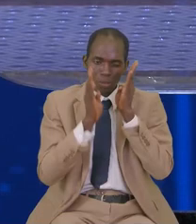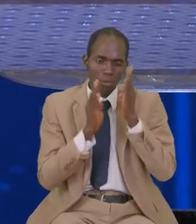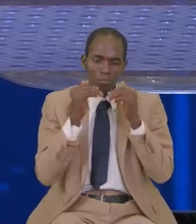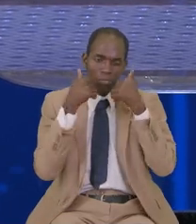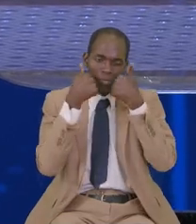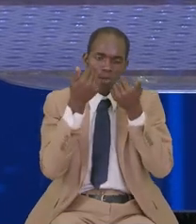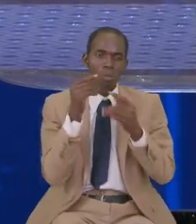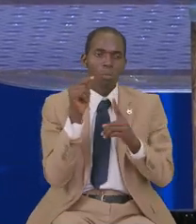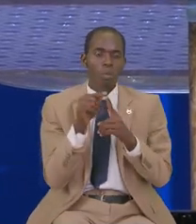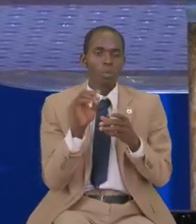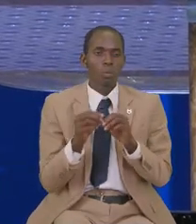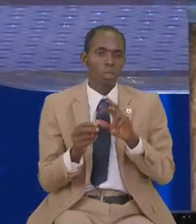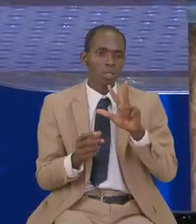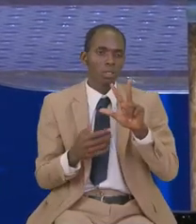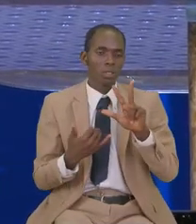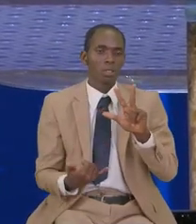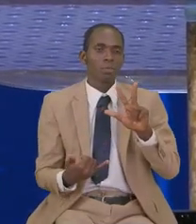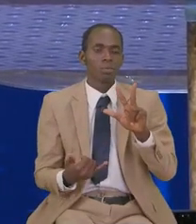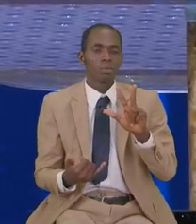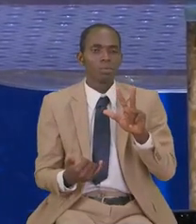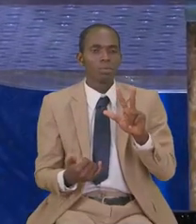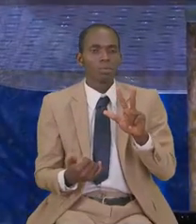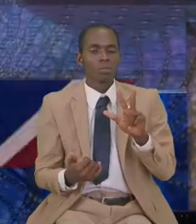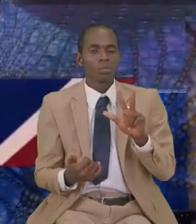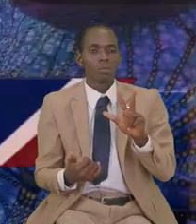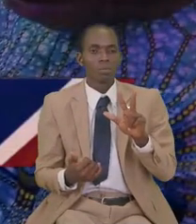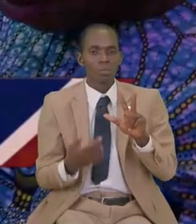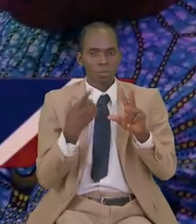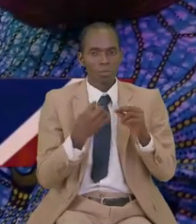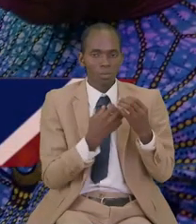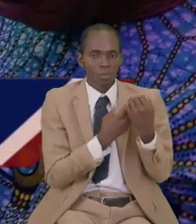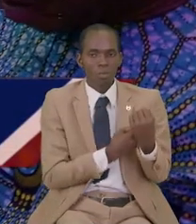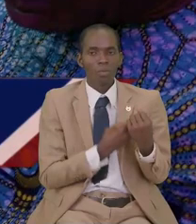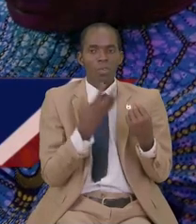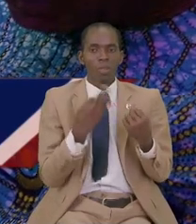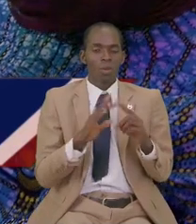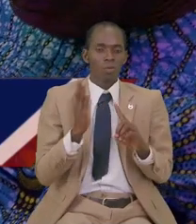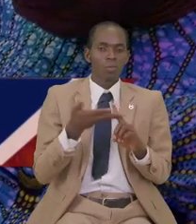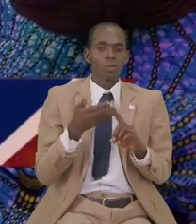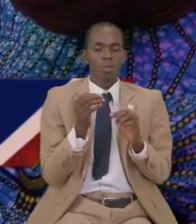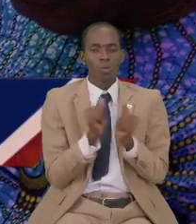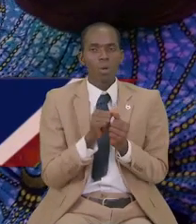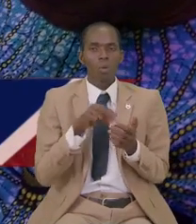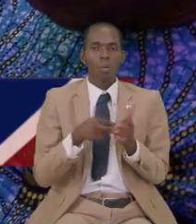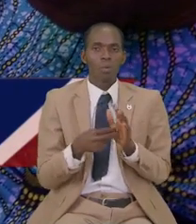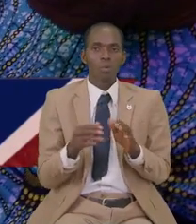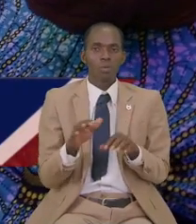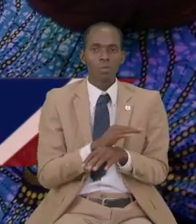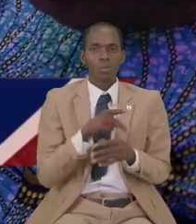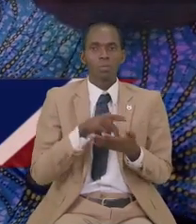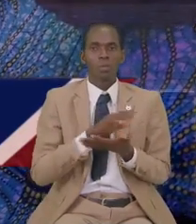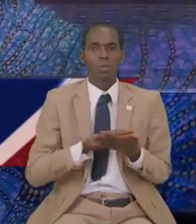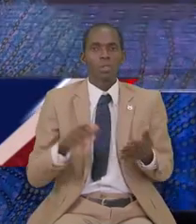now. Point number three is the courage of conviction with purposeful purity.